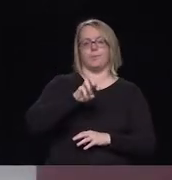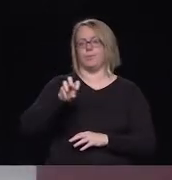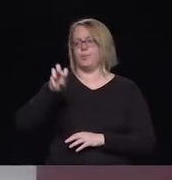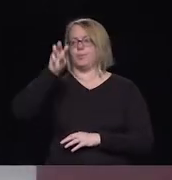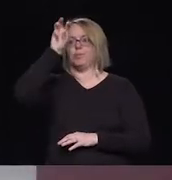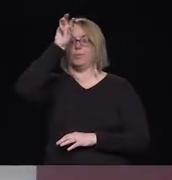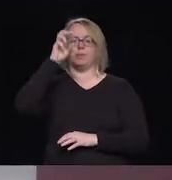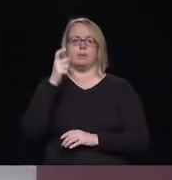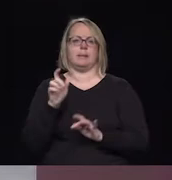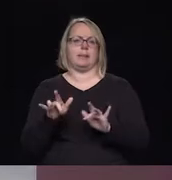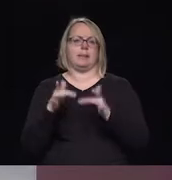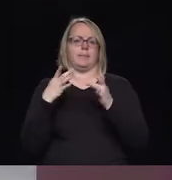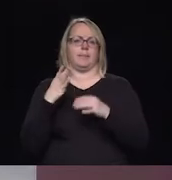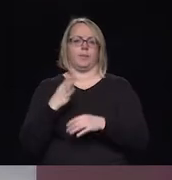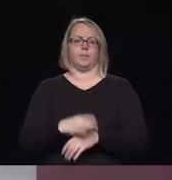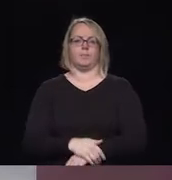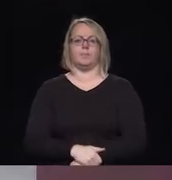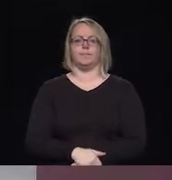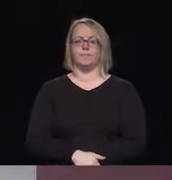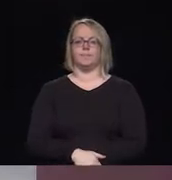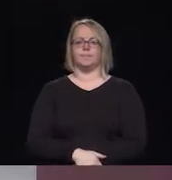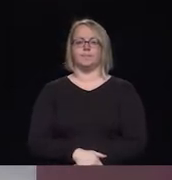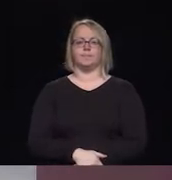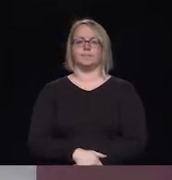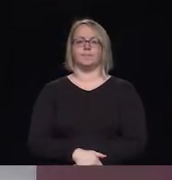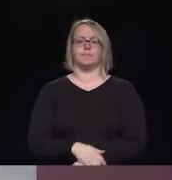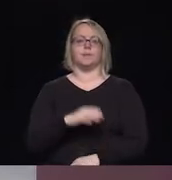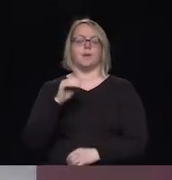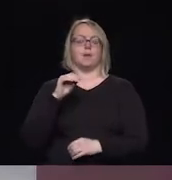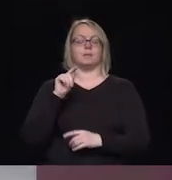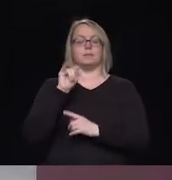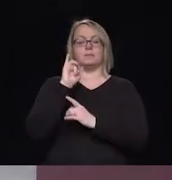and underneath the cotton tail.